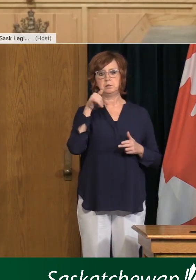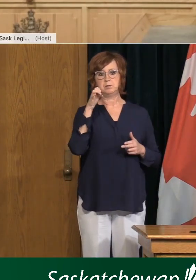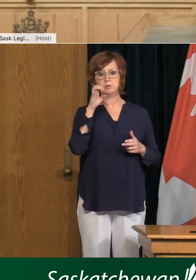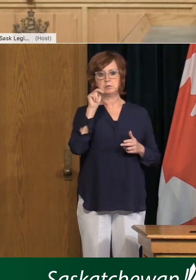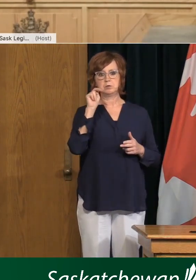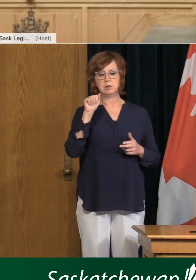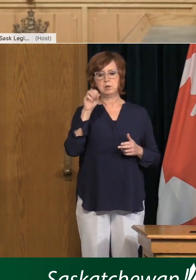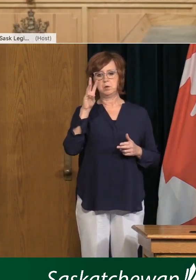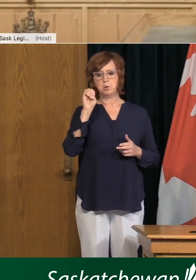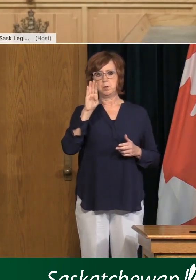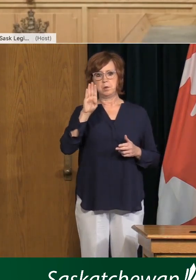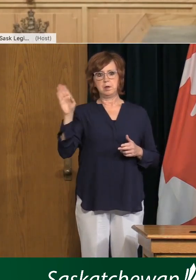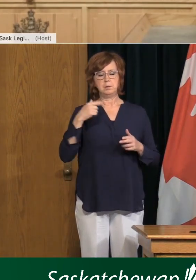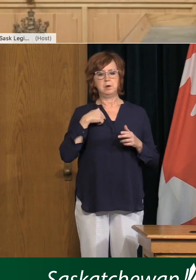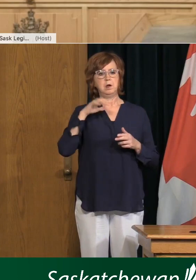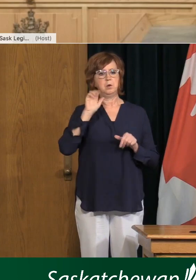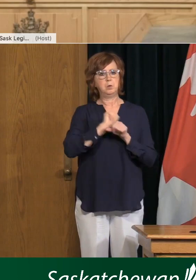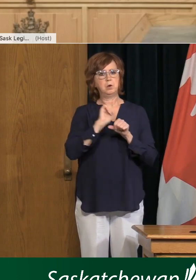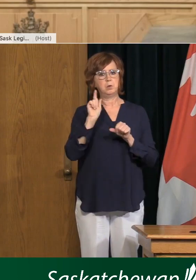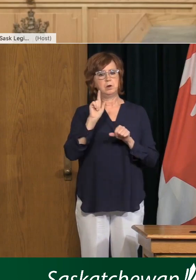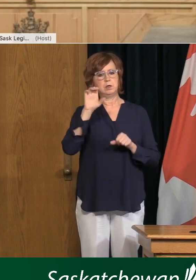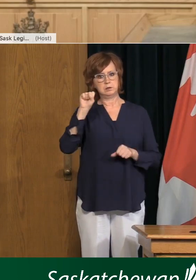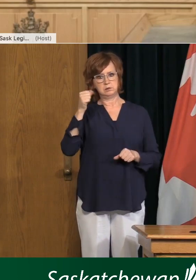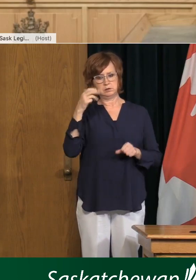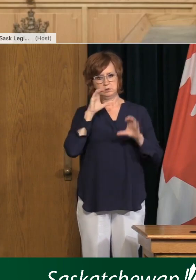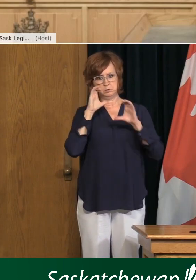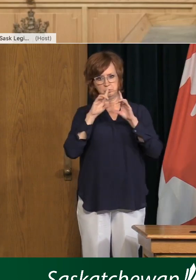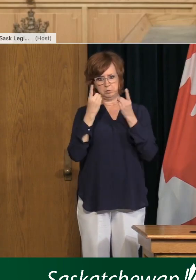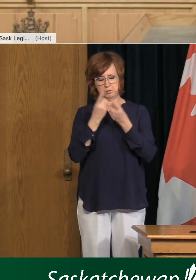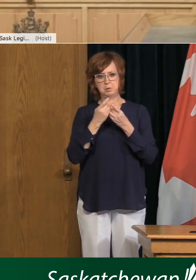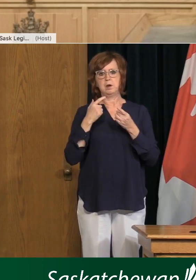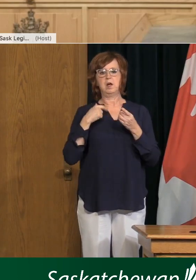with SHA Communications, and I'll be the moderator this afternoon.